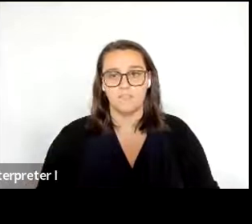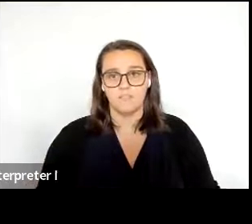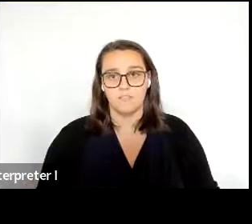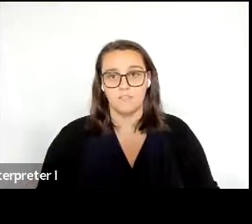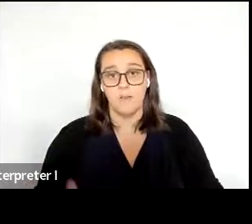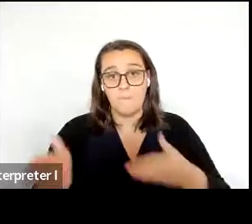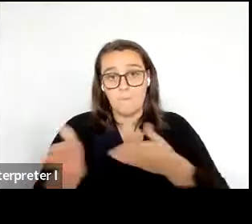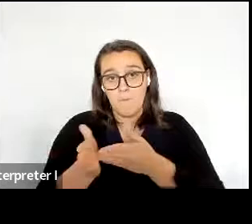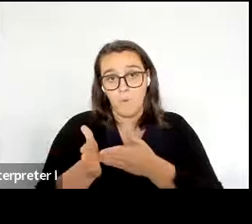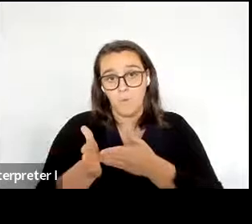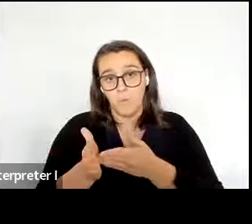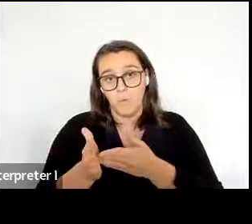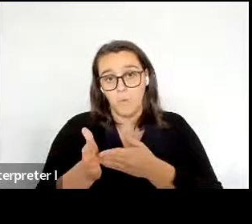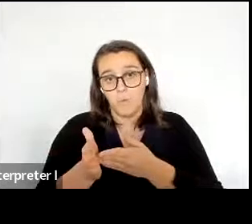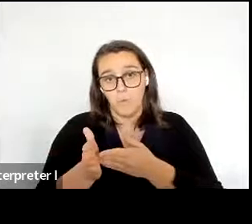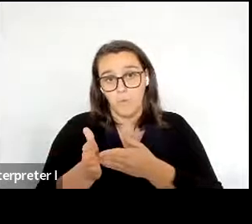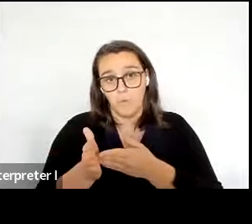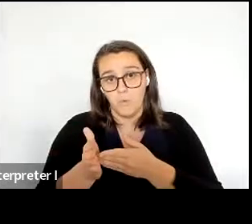Opposed?